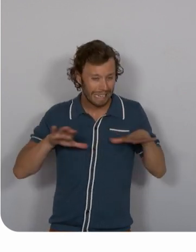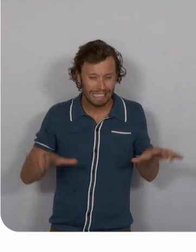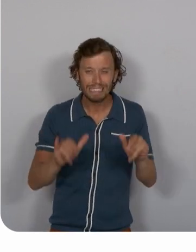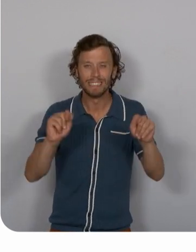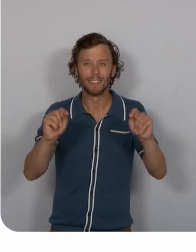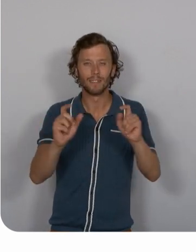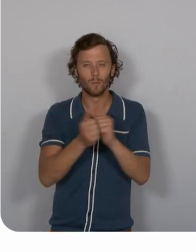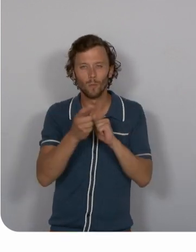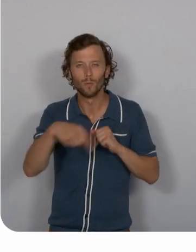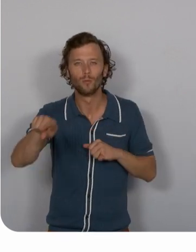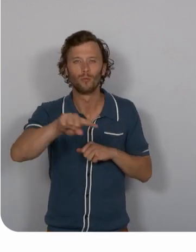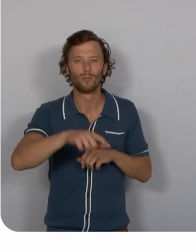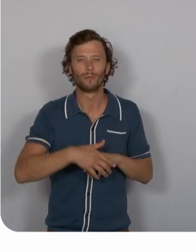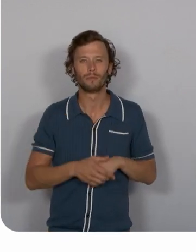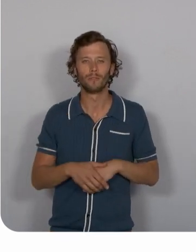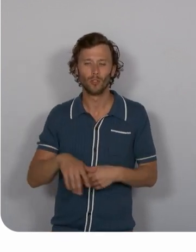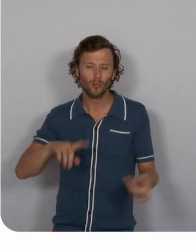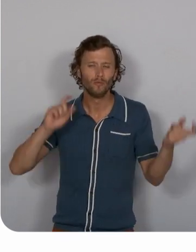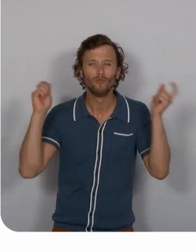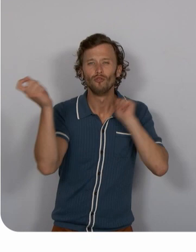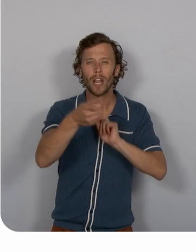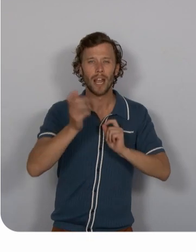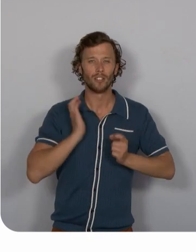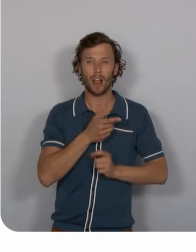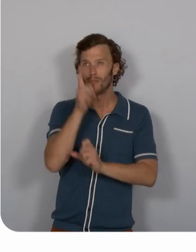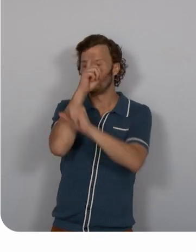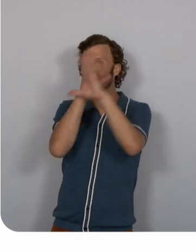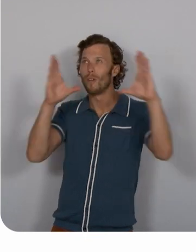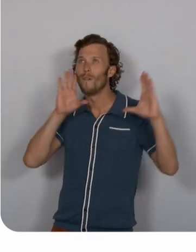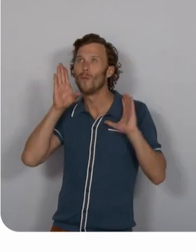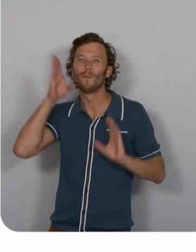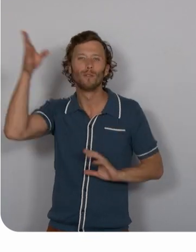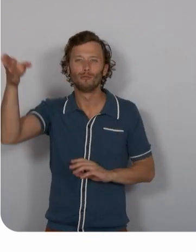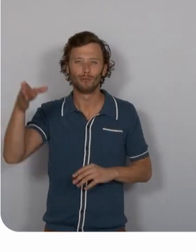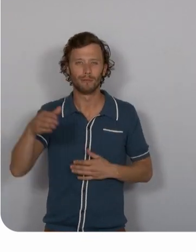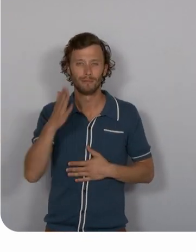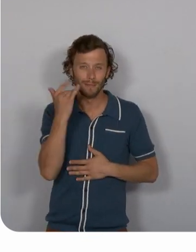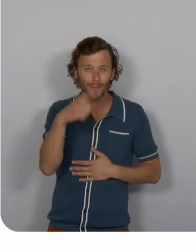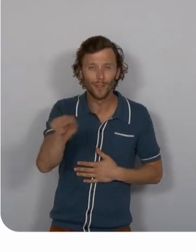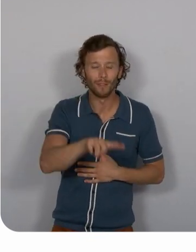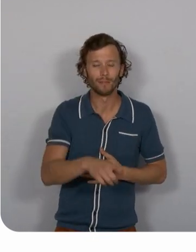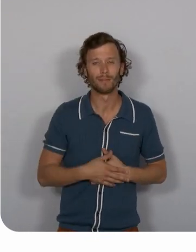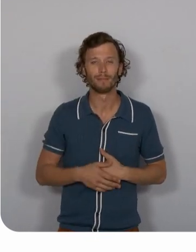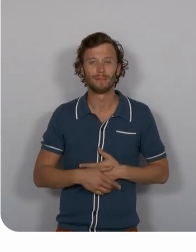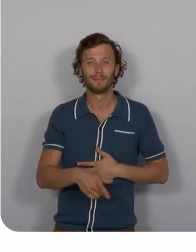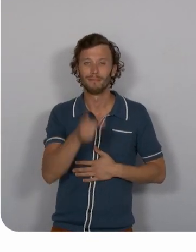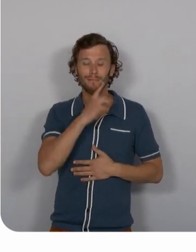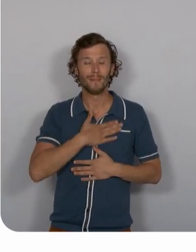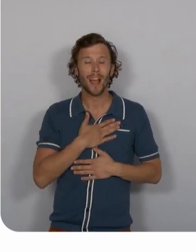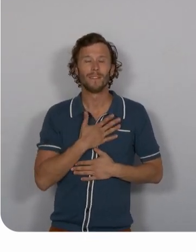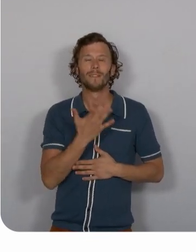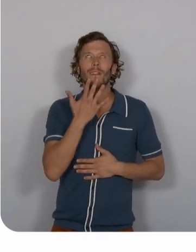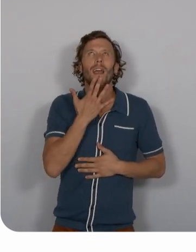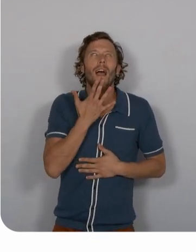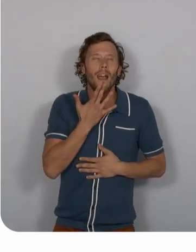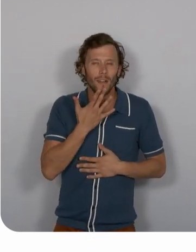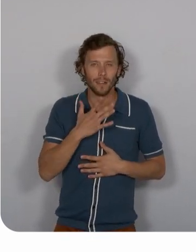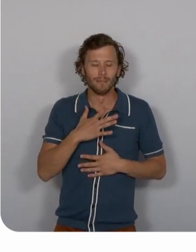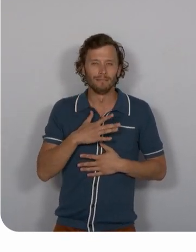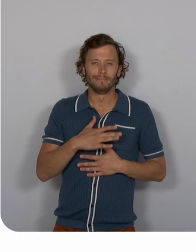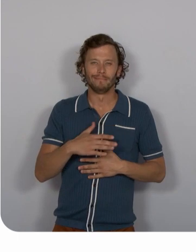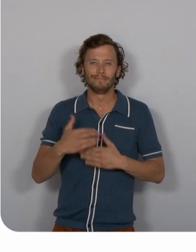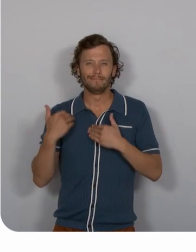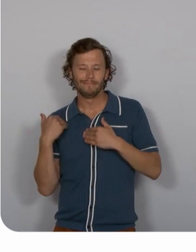Quest. Honestly, the best part about my job is getting to work so closely with so many of you